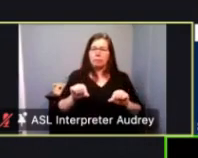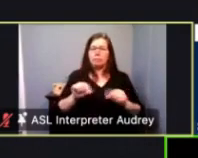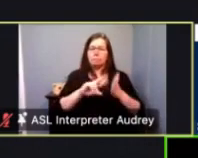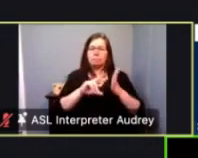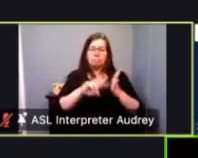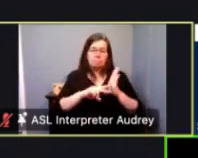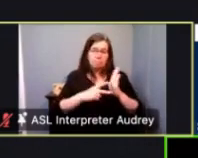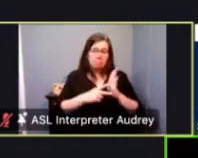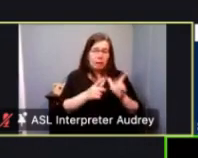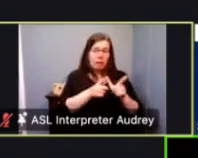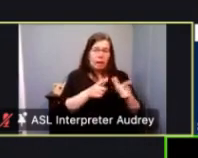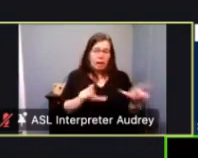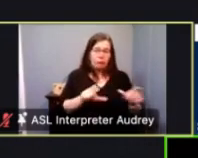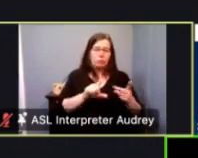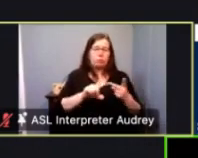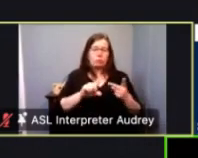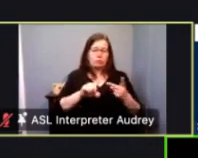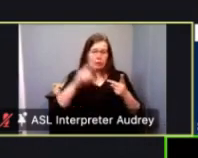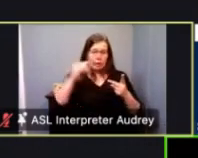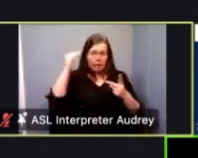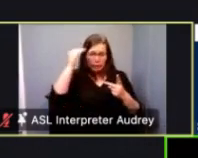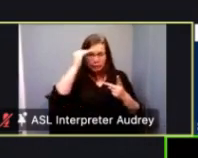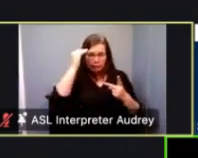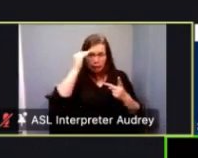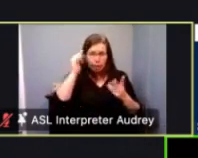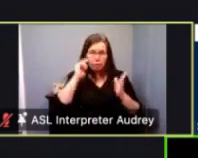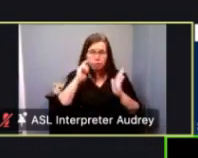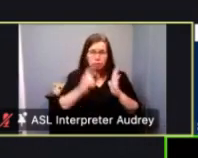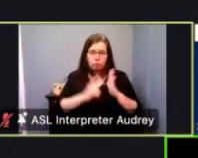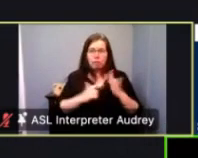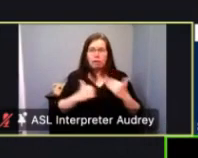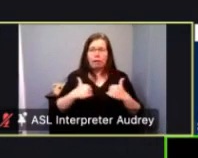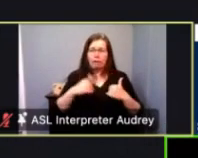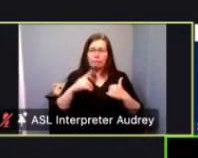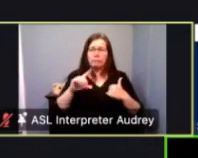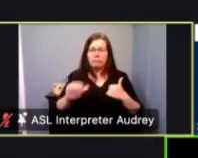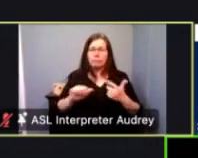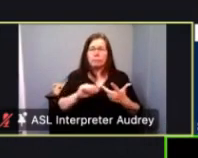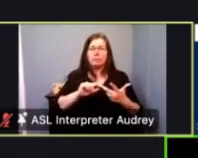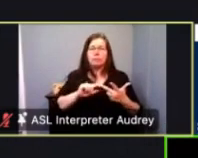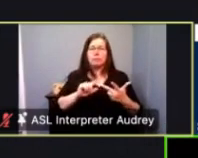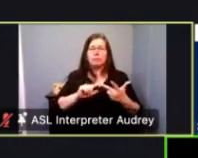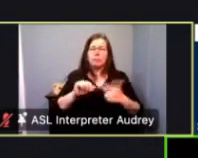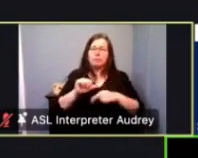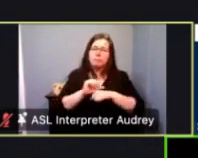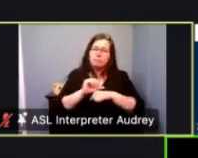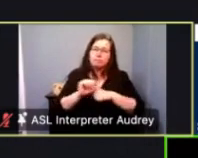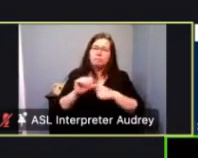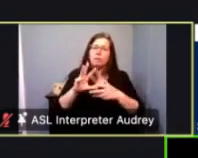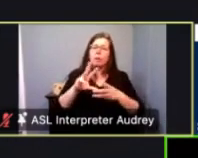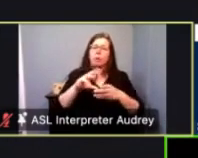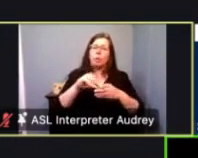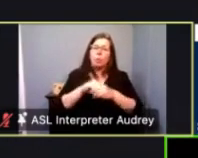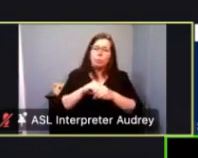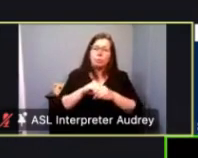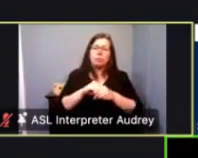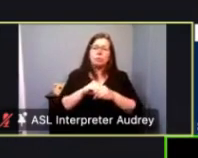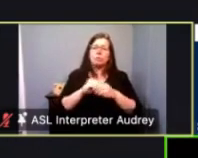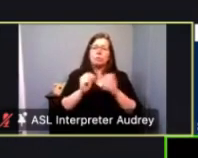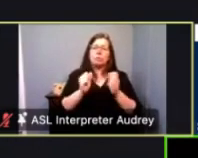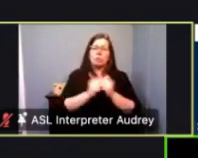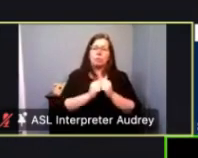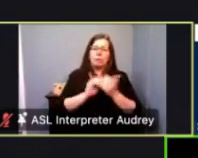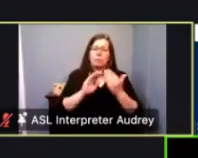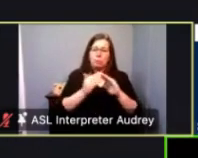language, acknowledging your disability, working on inclusion in your community or in